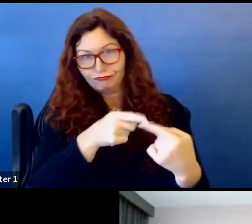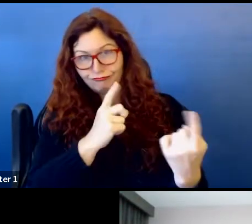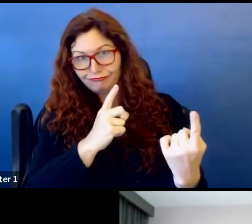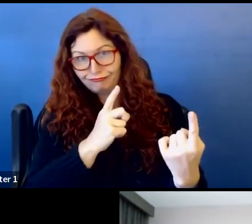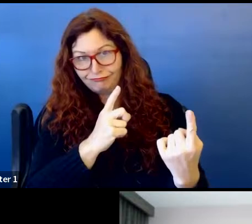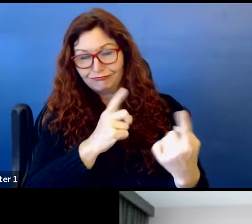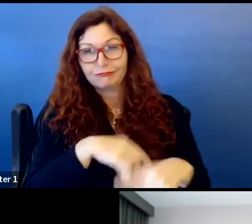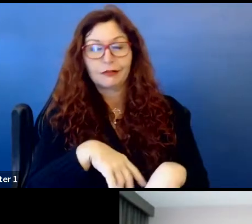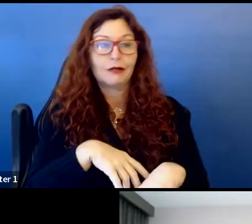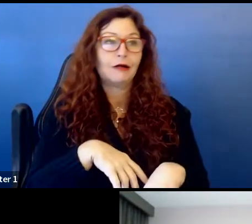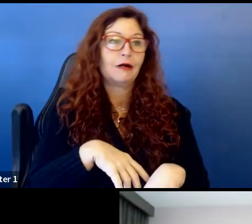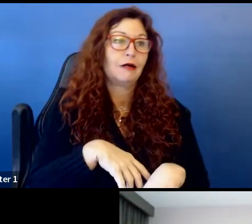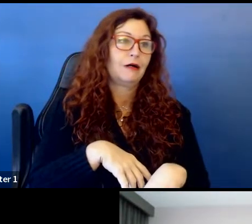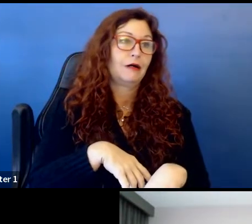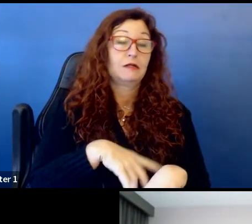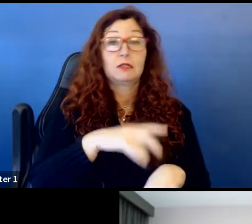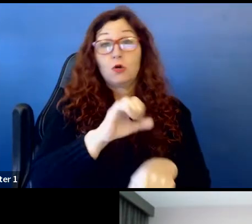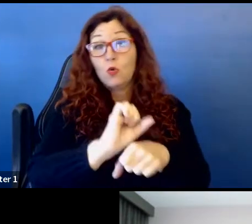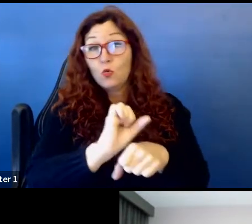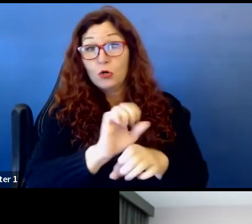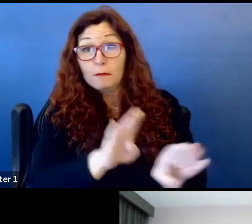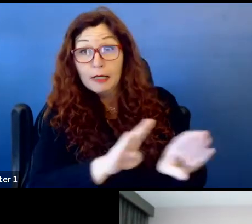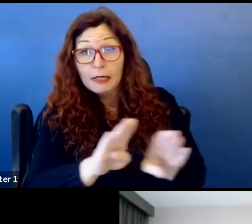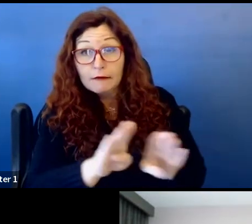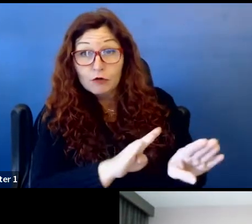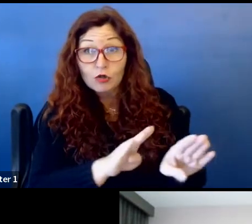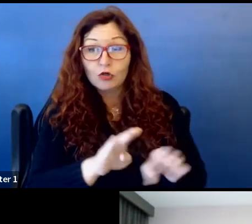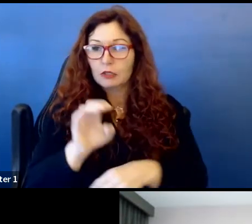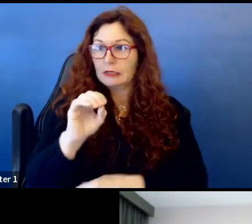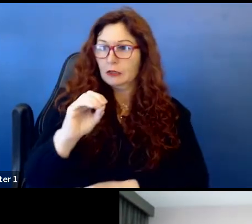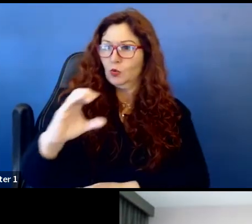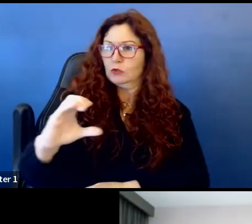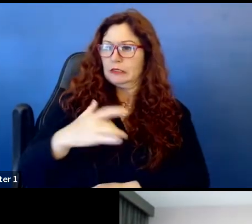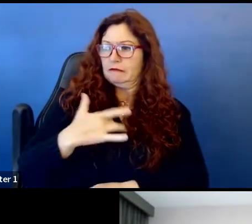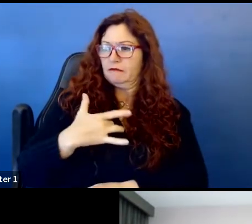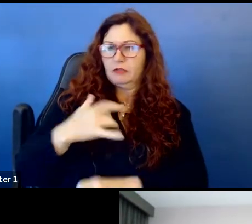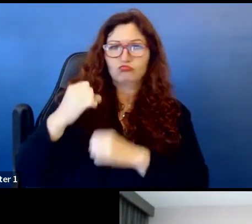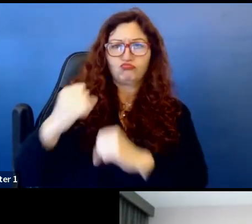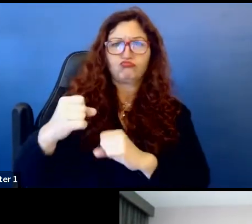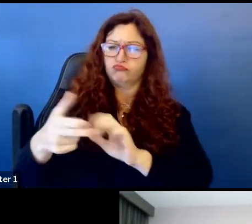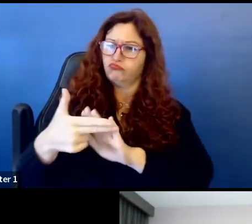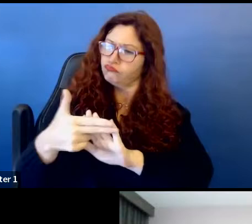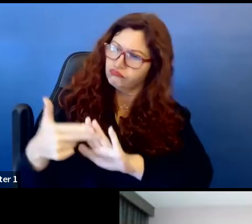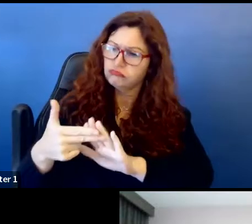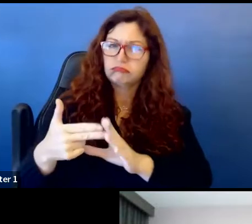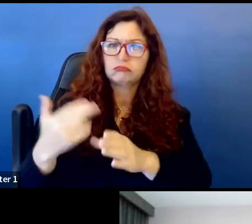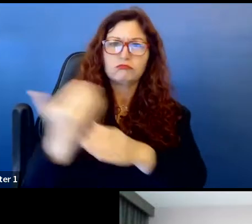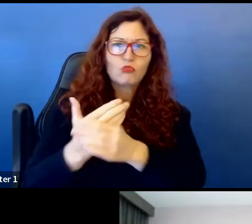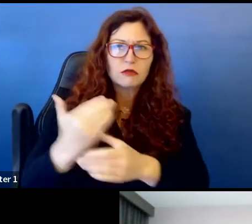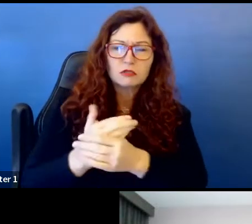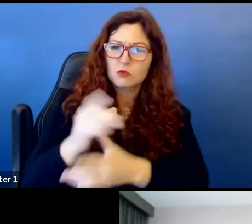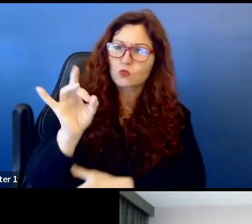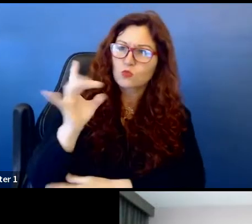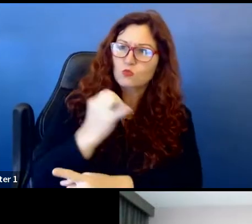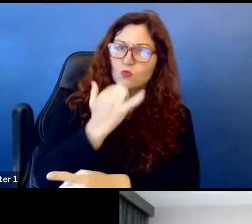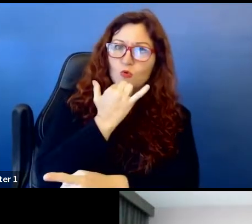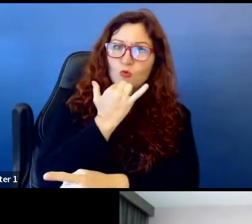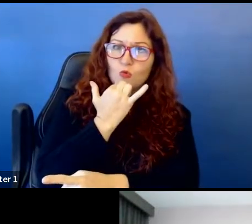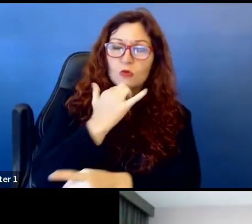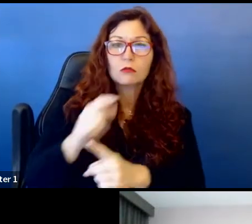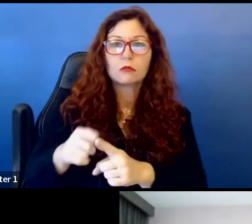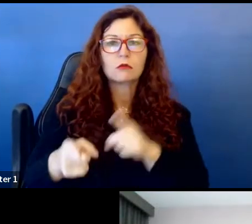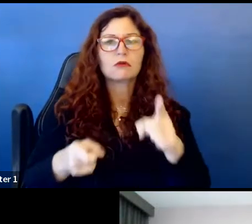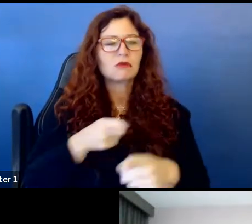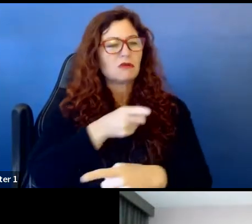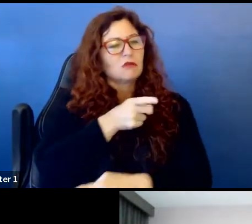behavior that the eeoc considered to be harassment and inappropriate were the was activity that the nrb was